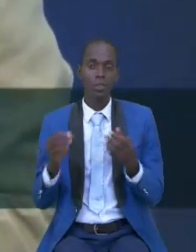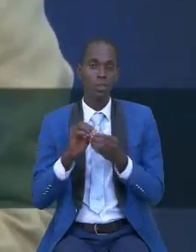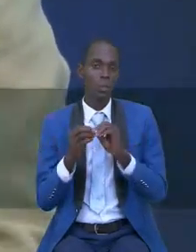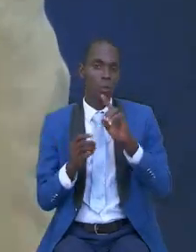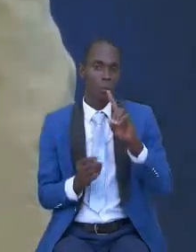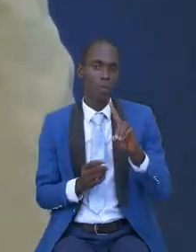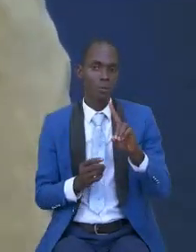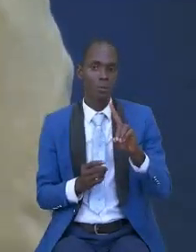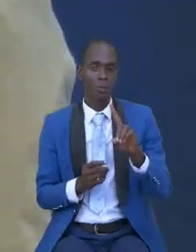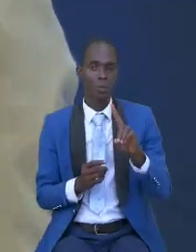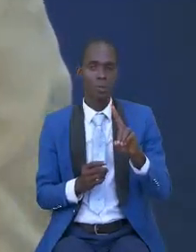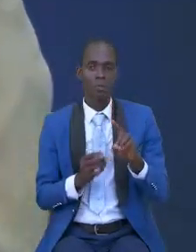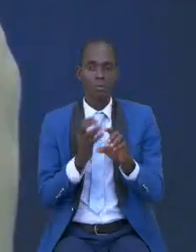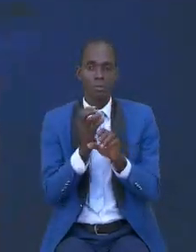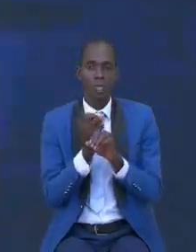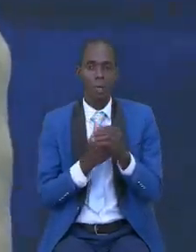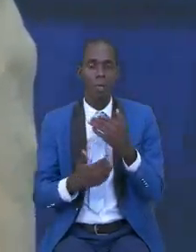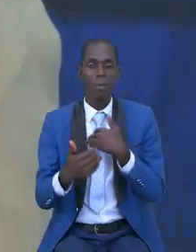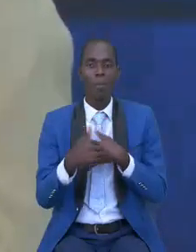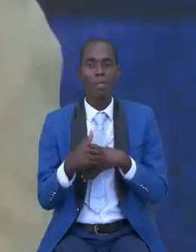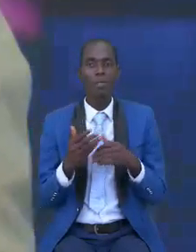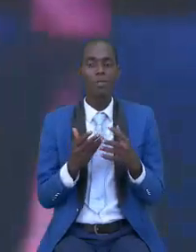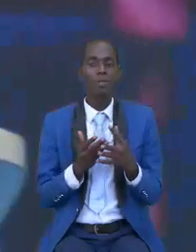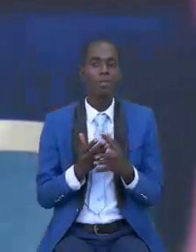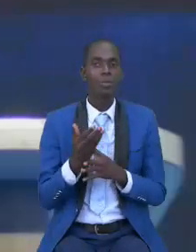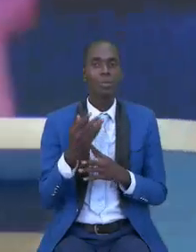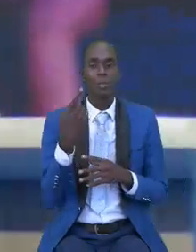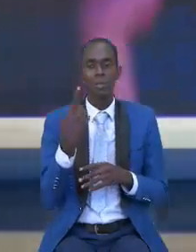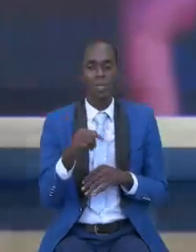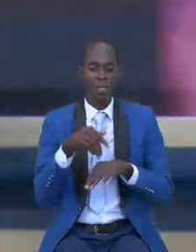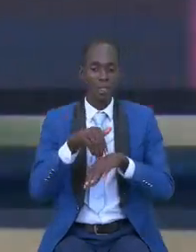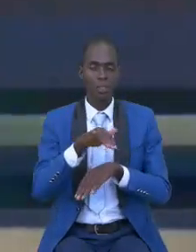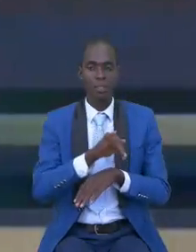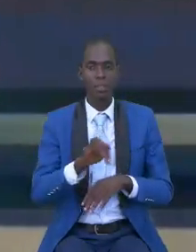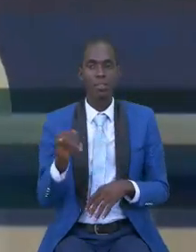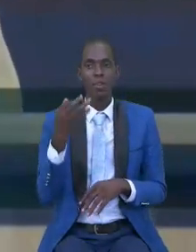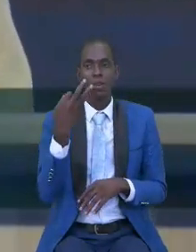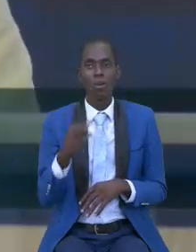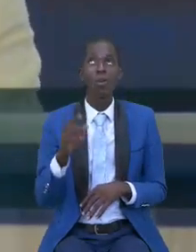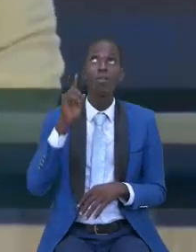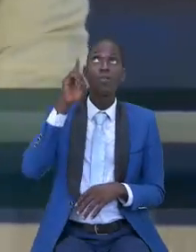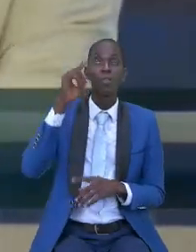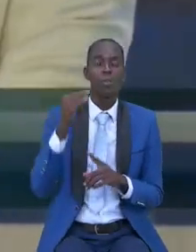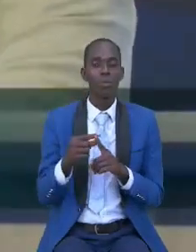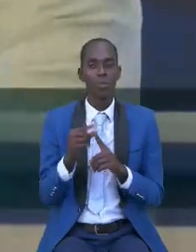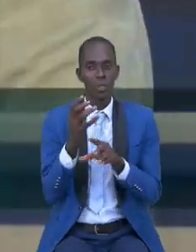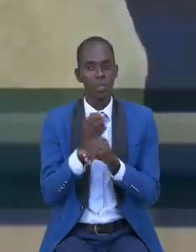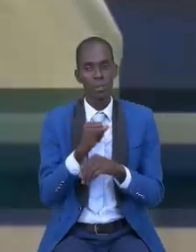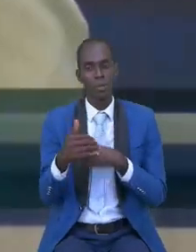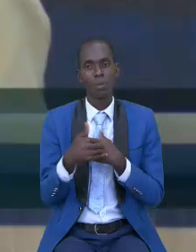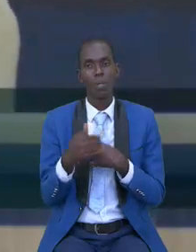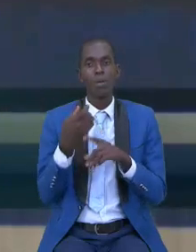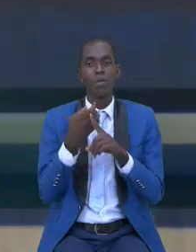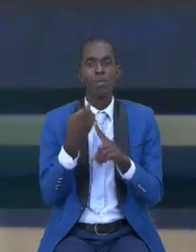one, recovery through the sending of his word. Recovery from